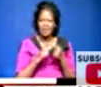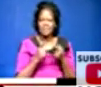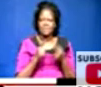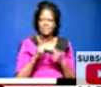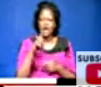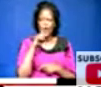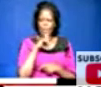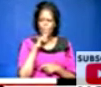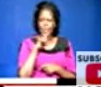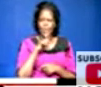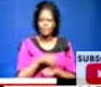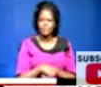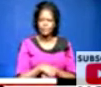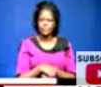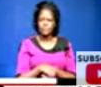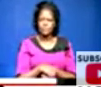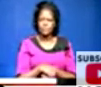mkali.